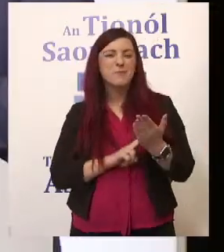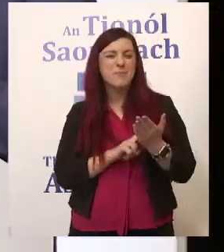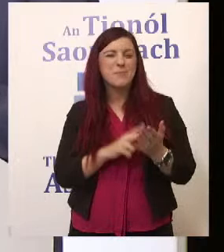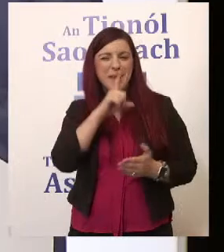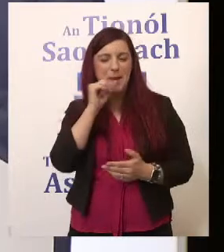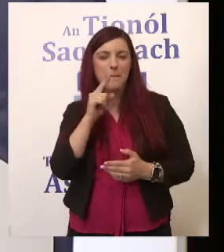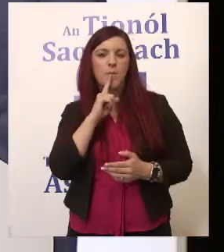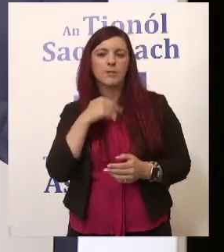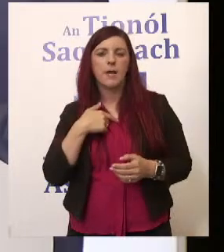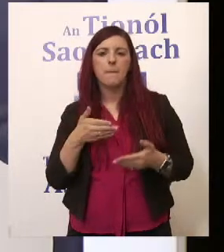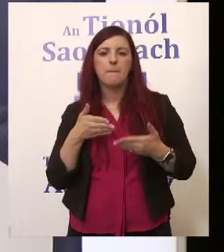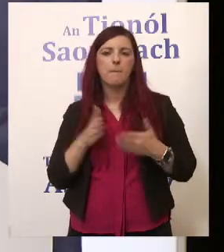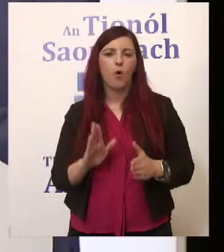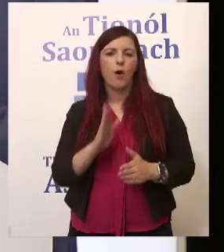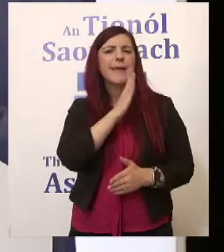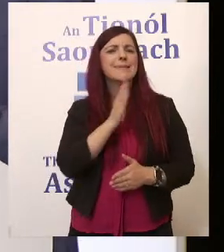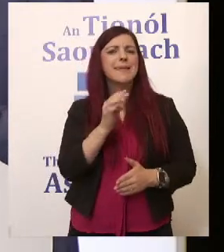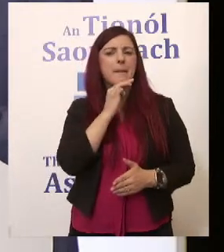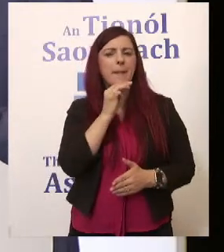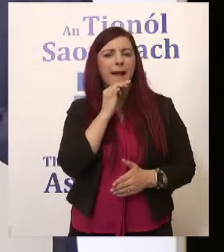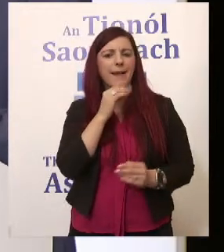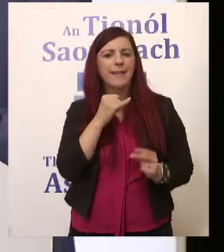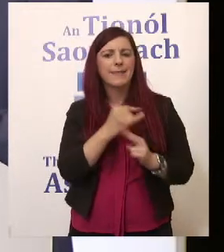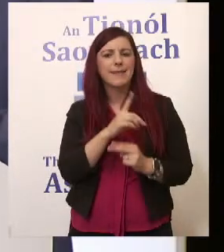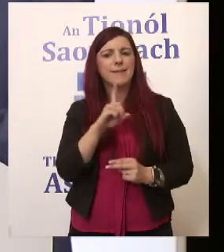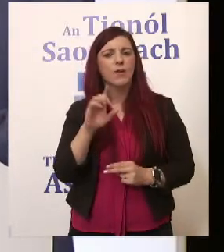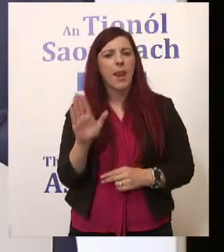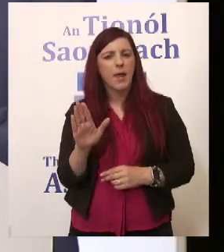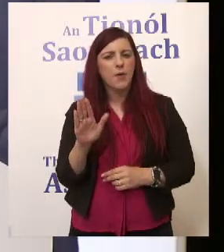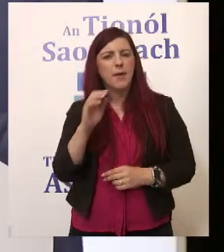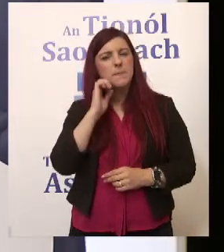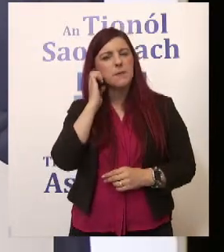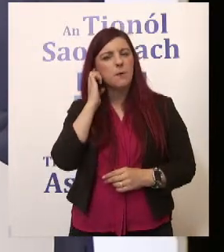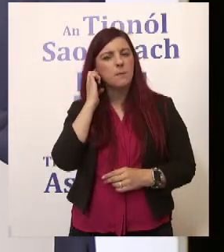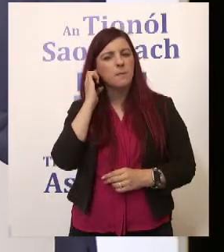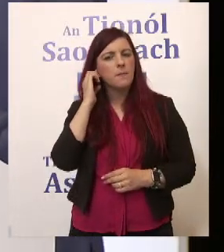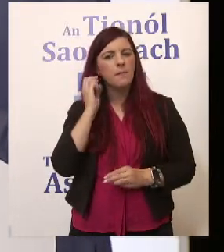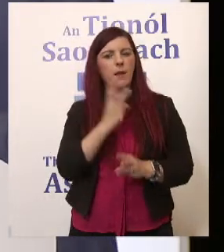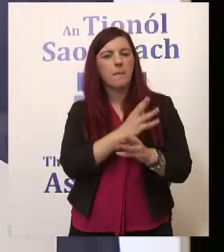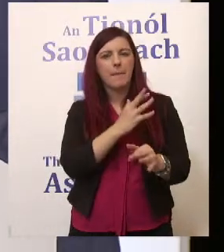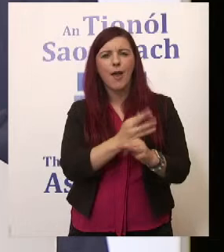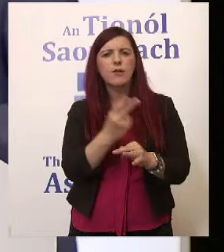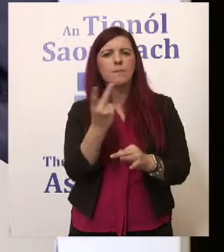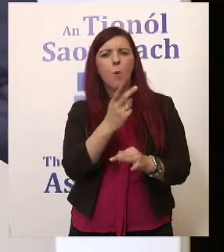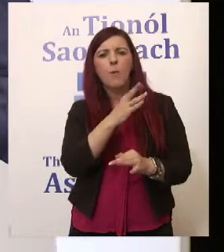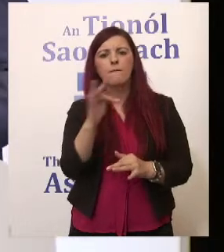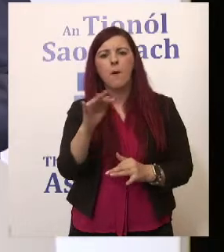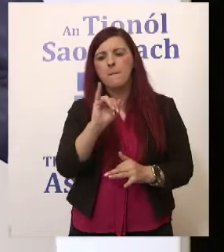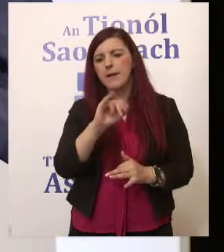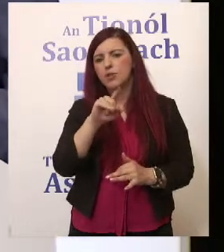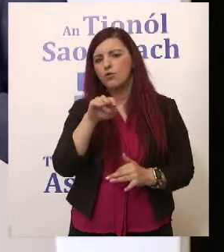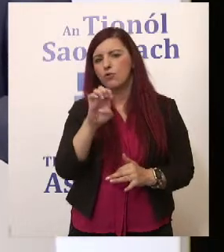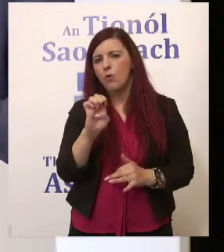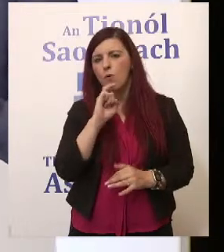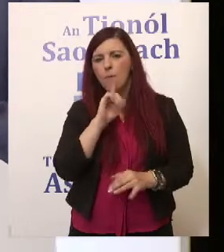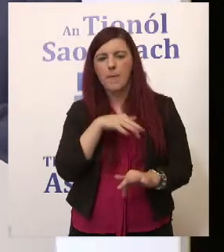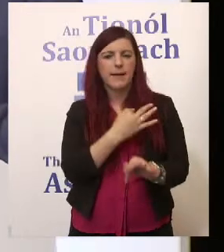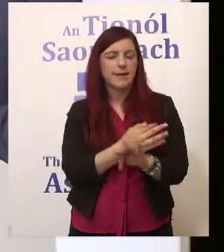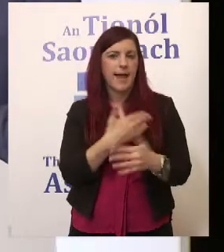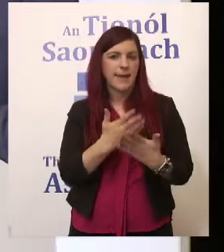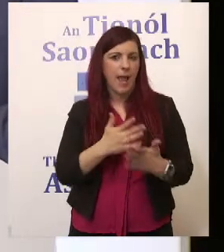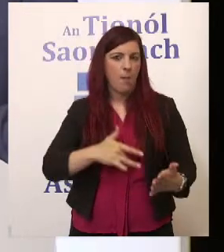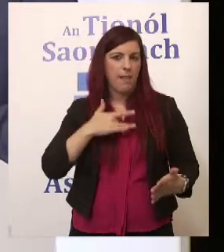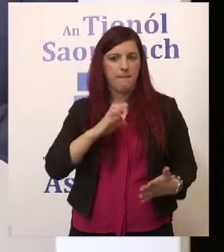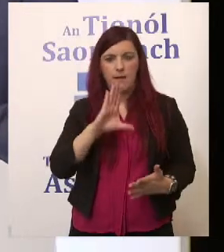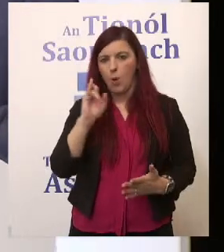I was born in St. Michael's in Dunleary. My parents are both from Inchicore. My dad now lives in Lucan.